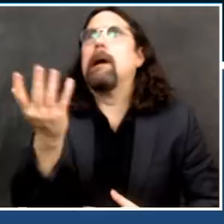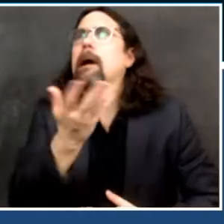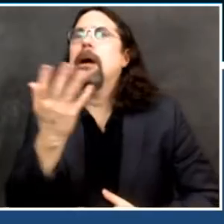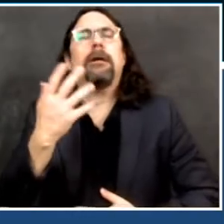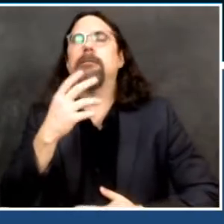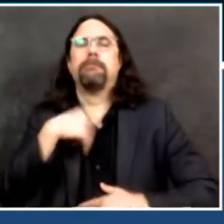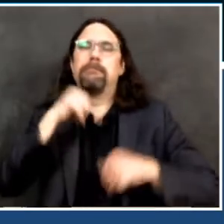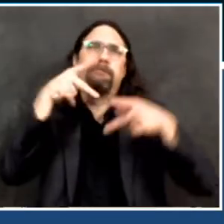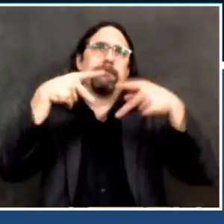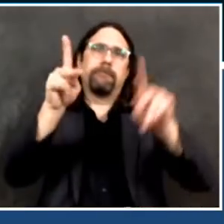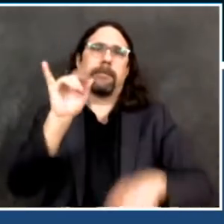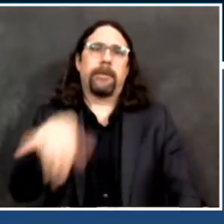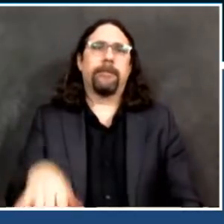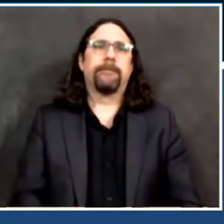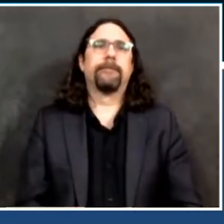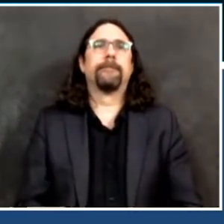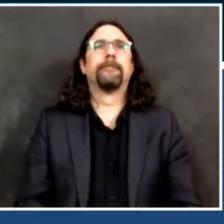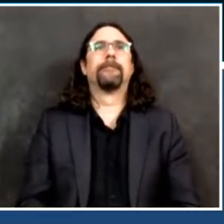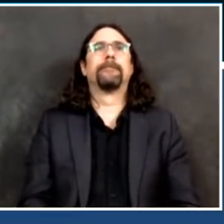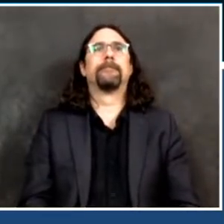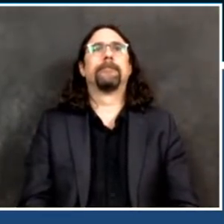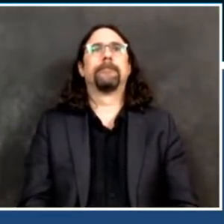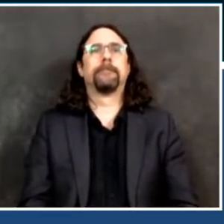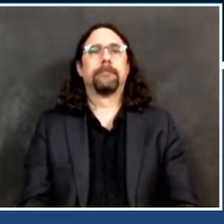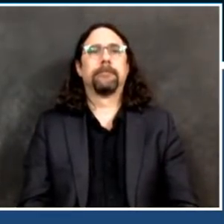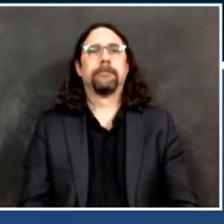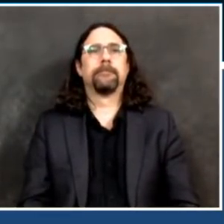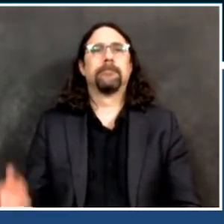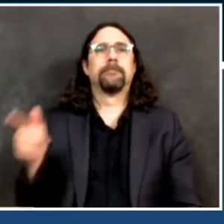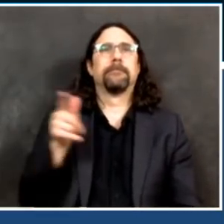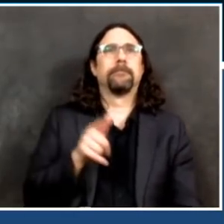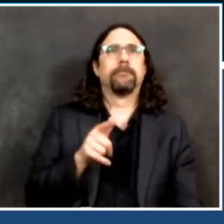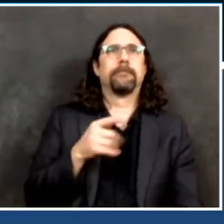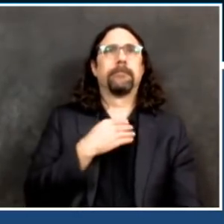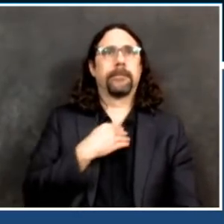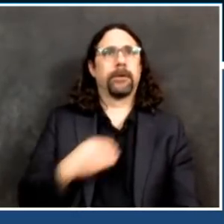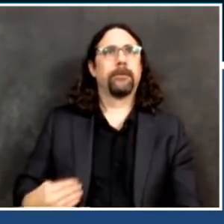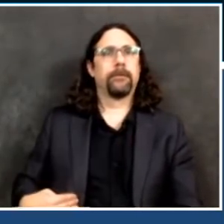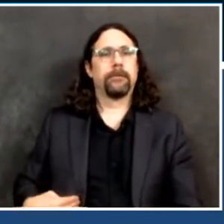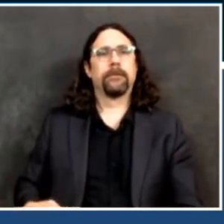you for all you're doing and your team. This is the plan.